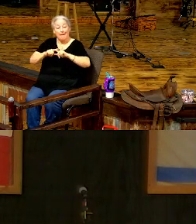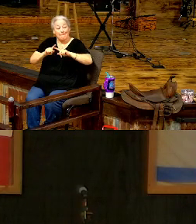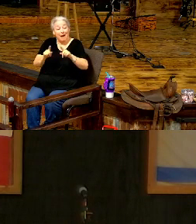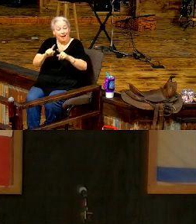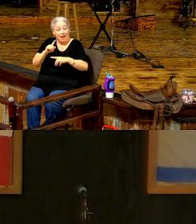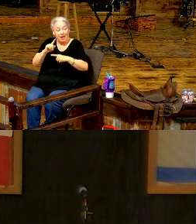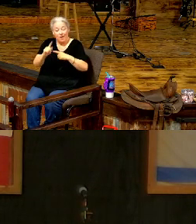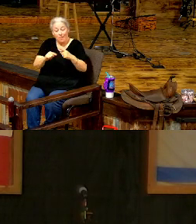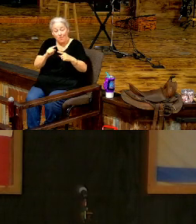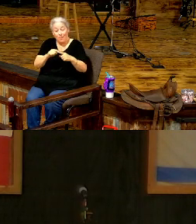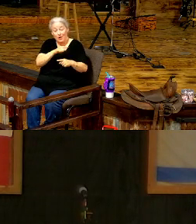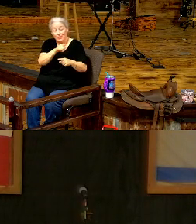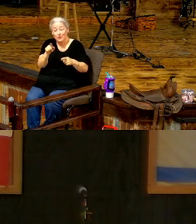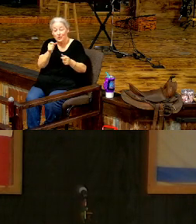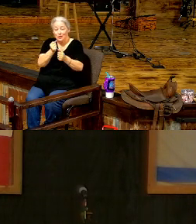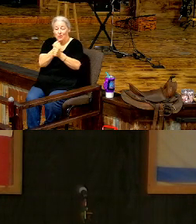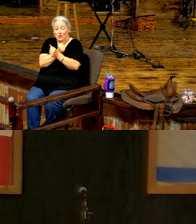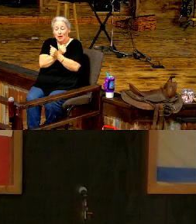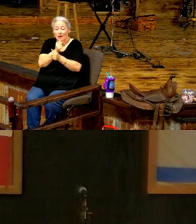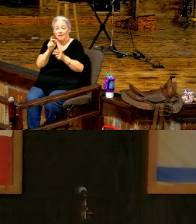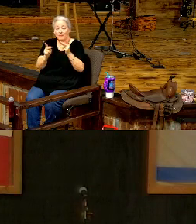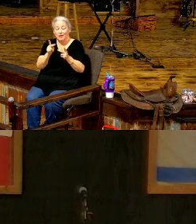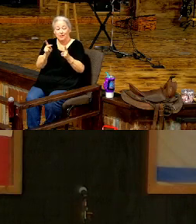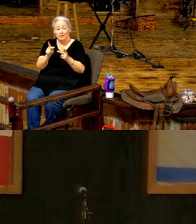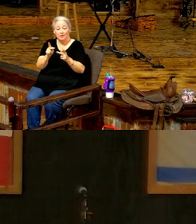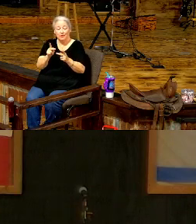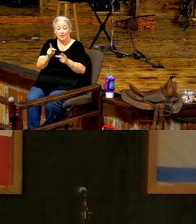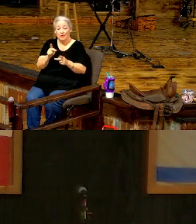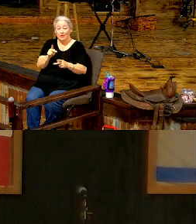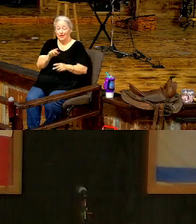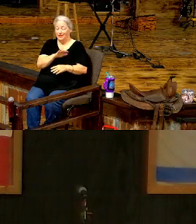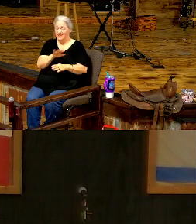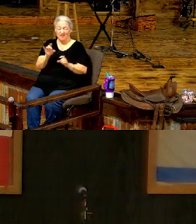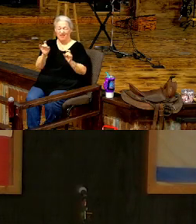for, or you've decided to forgive somebody